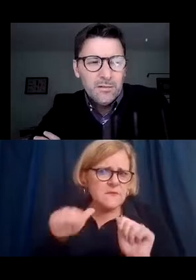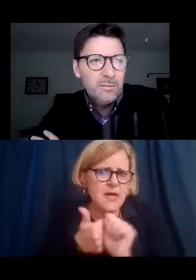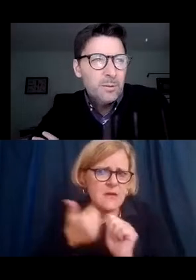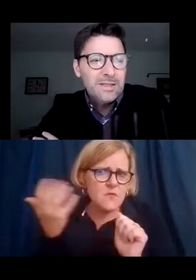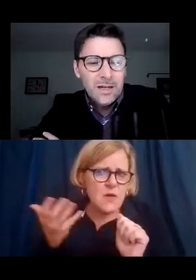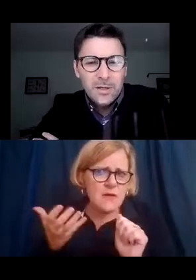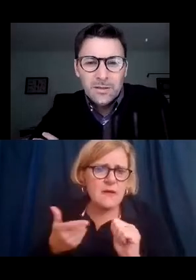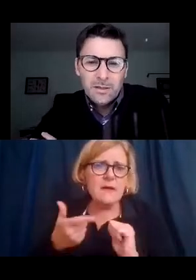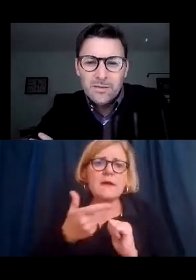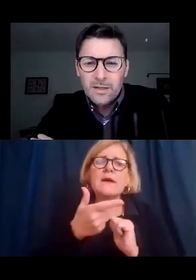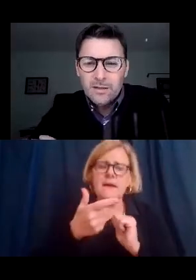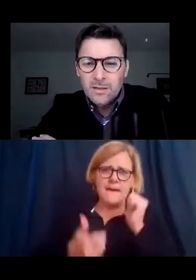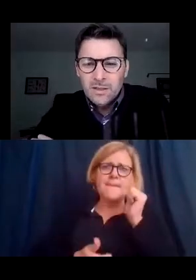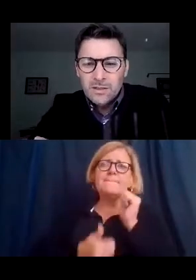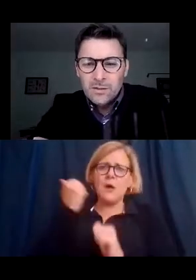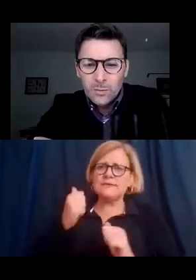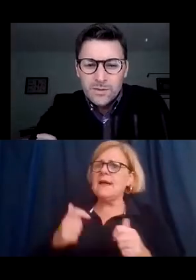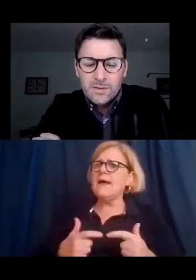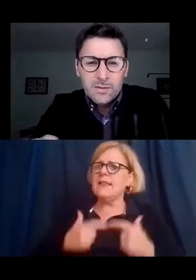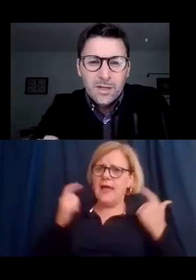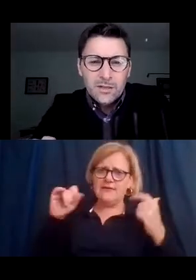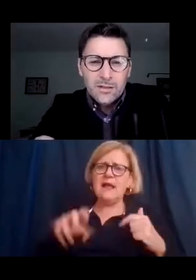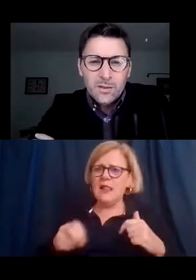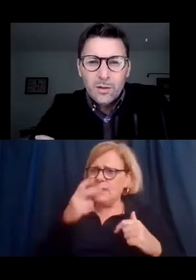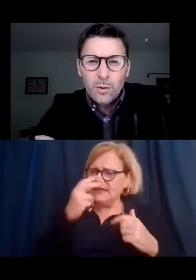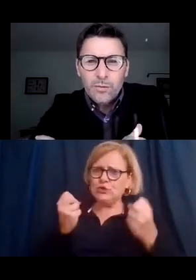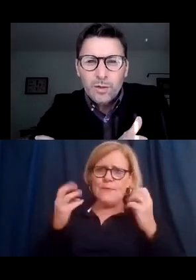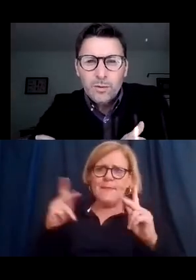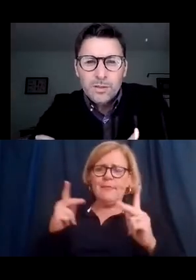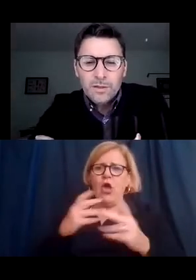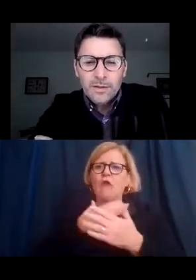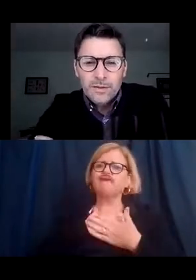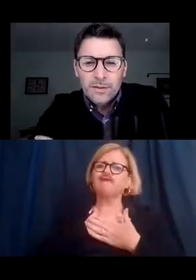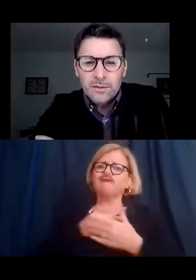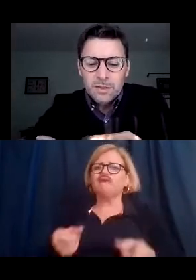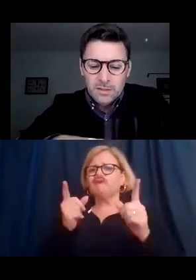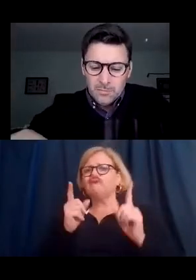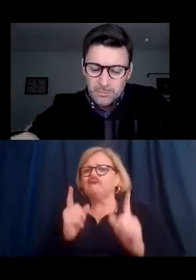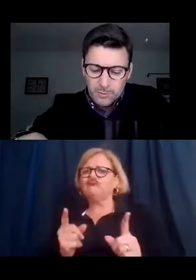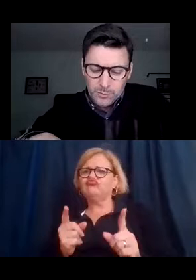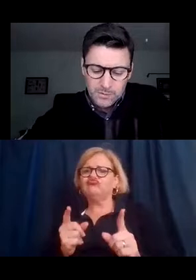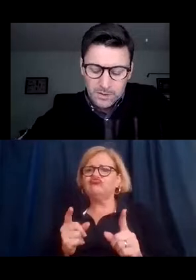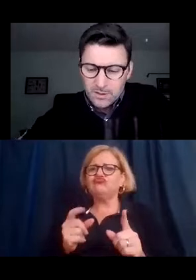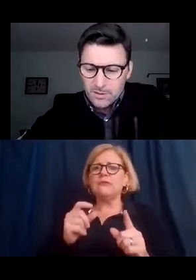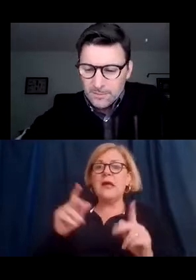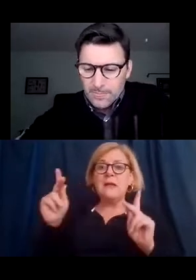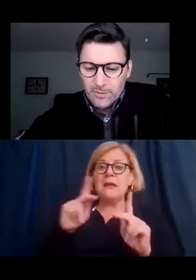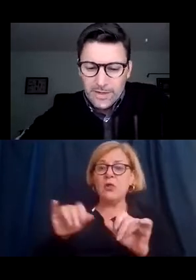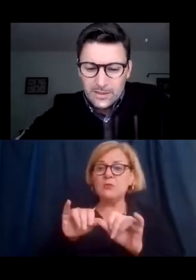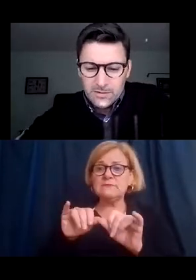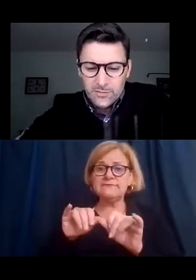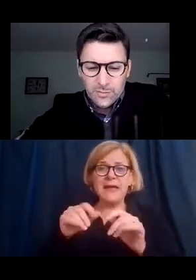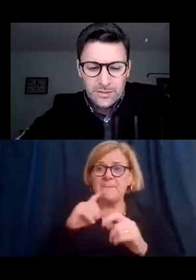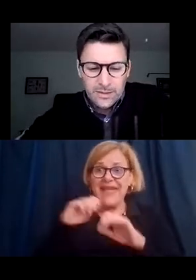away predominantly lifestyle. So we see that, over the course of a lifetime, people who stay